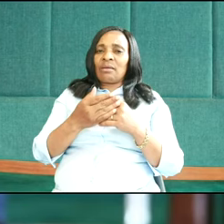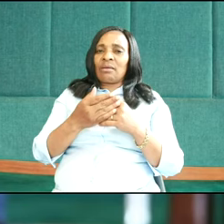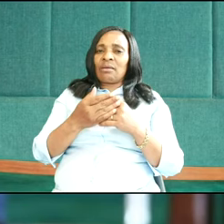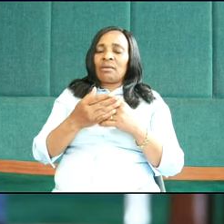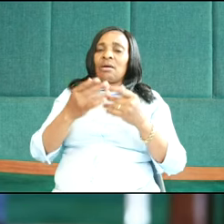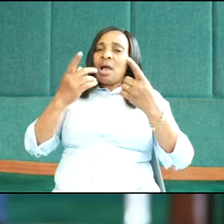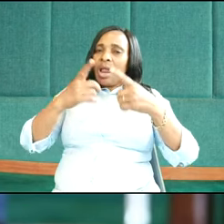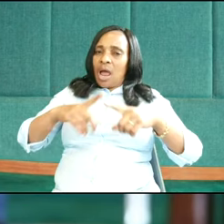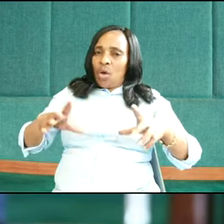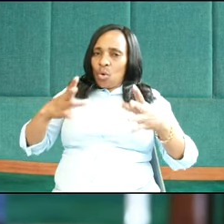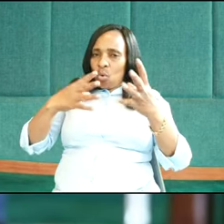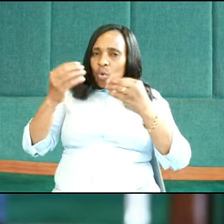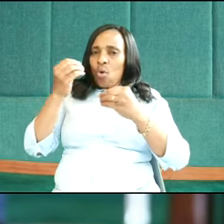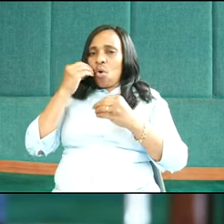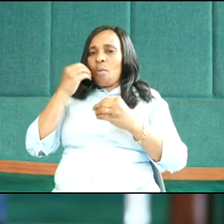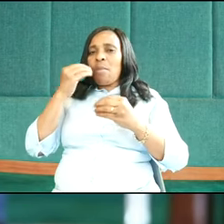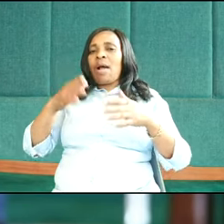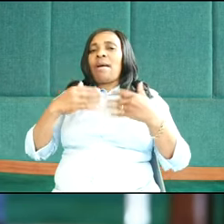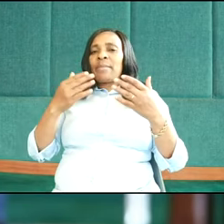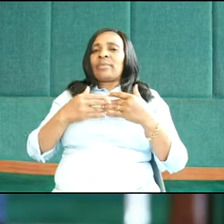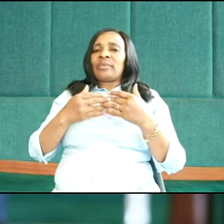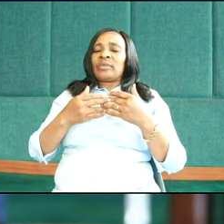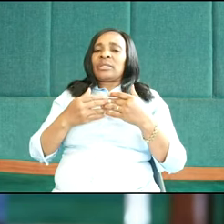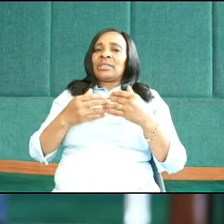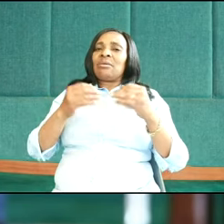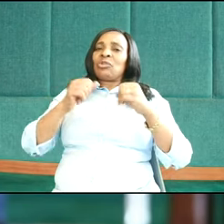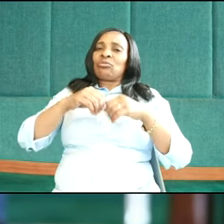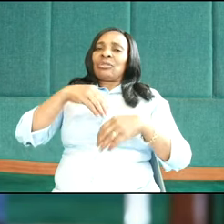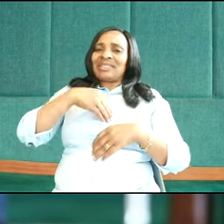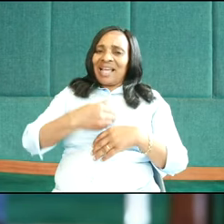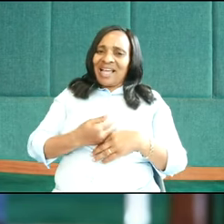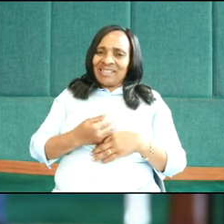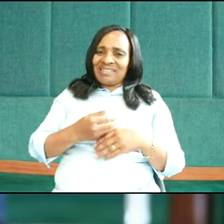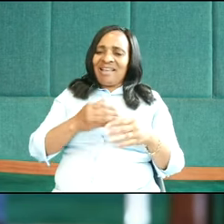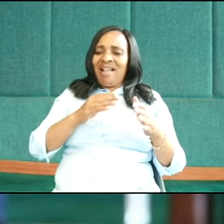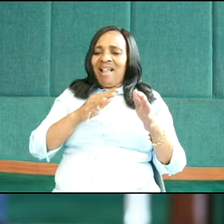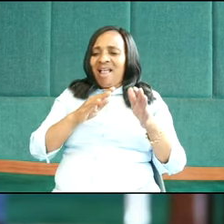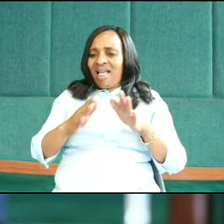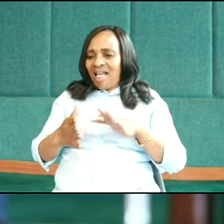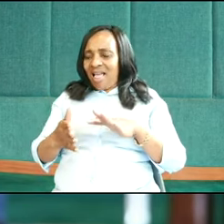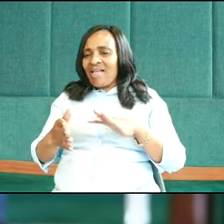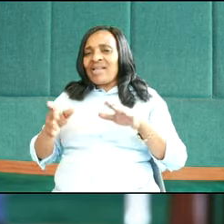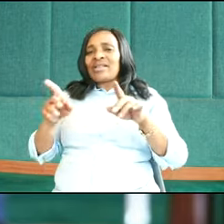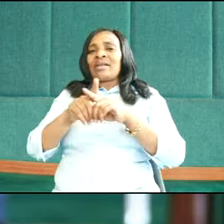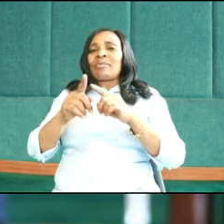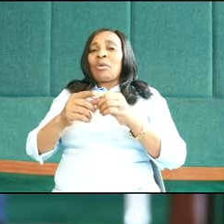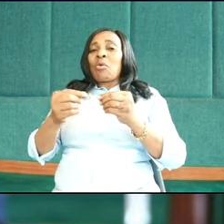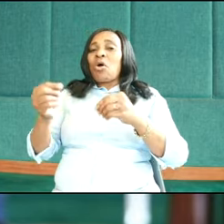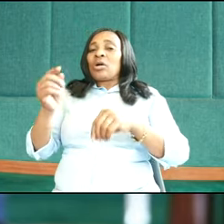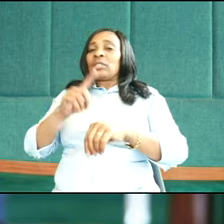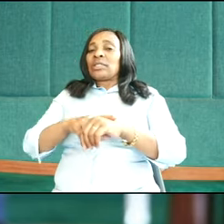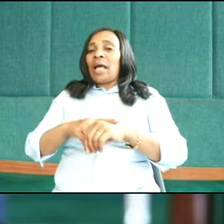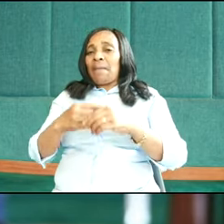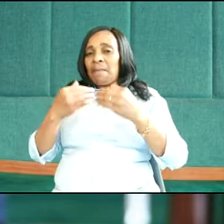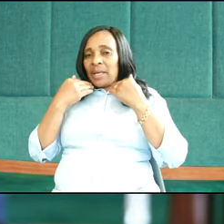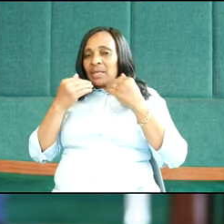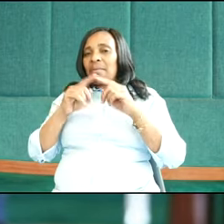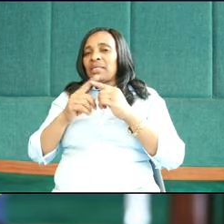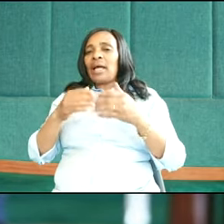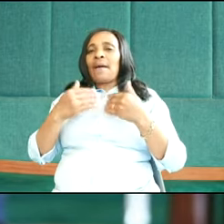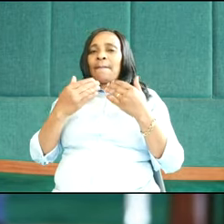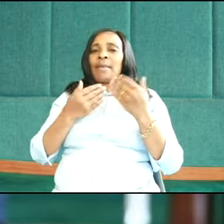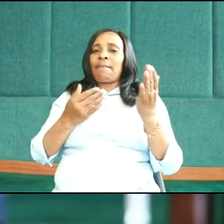allowed to go home. She was happy. She was tired of lying in the same bed for so long. She was happy to return